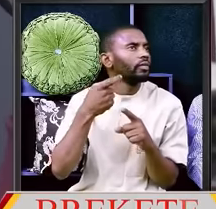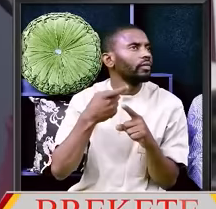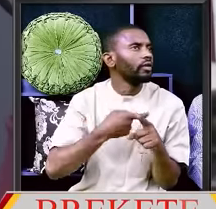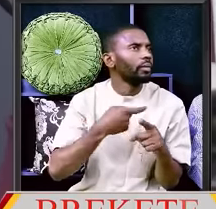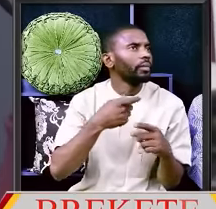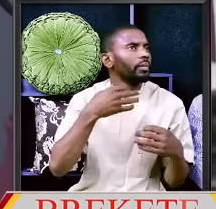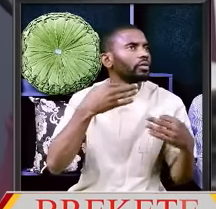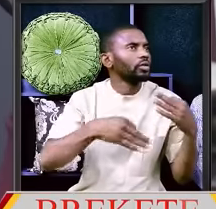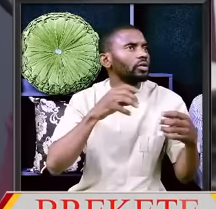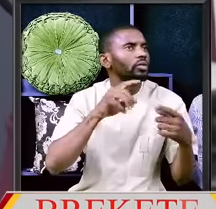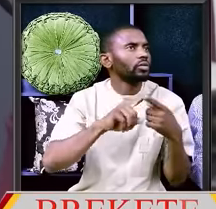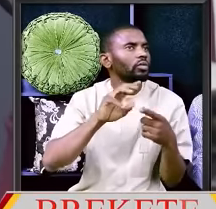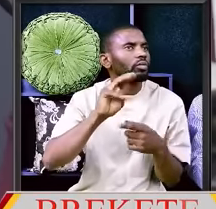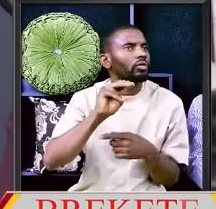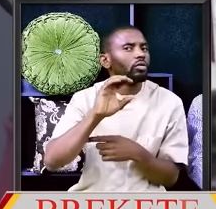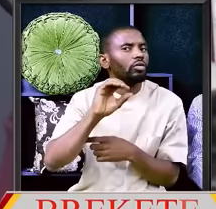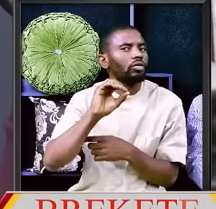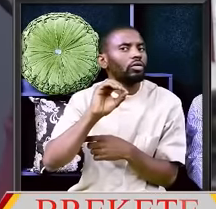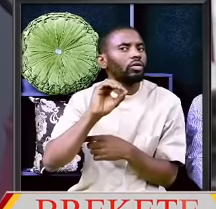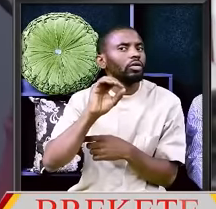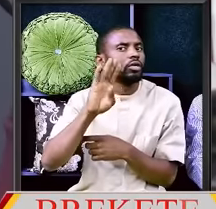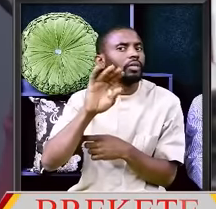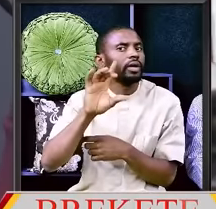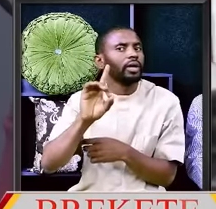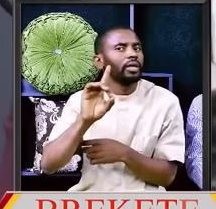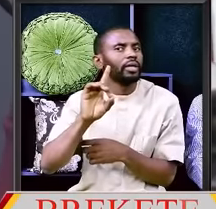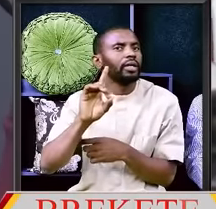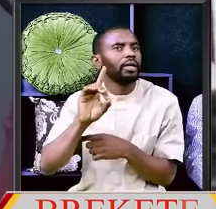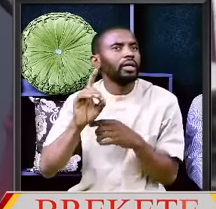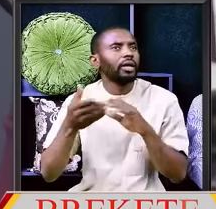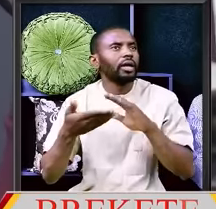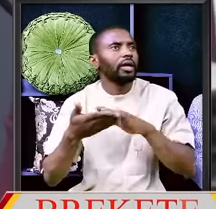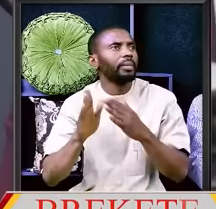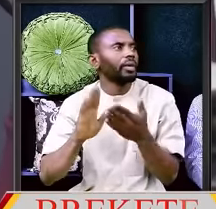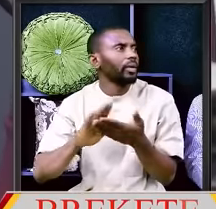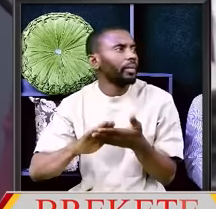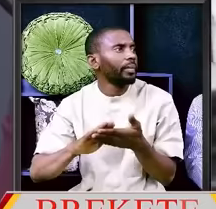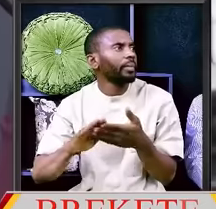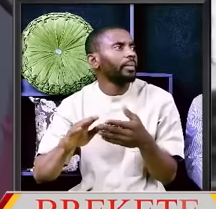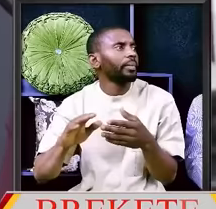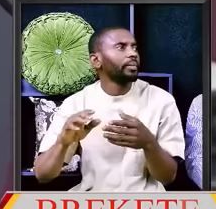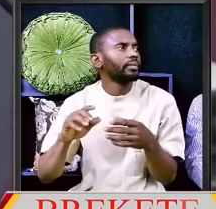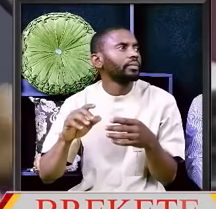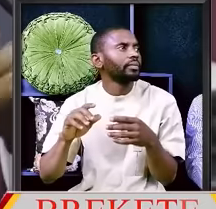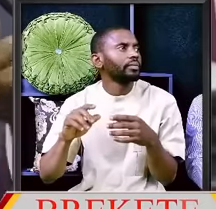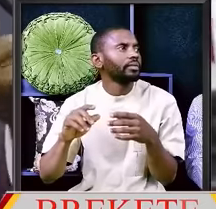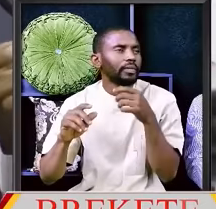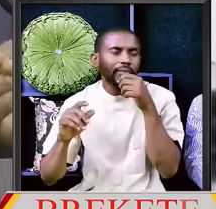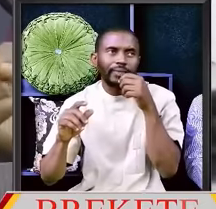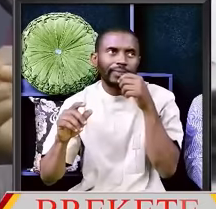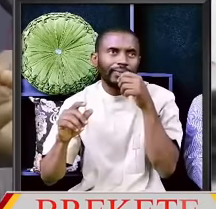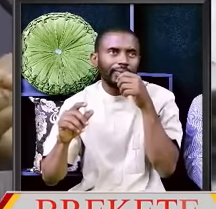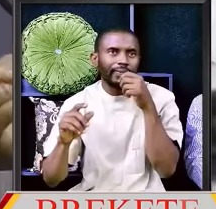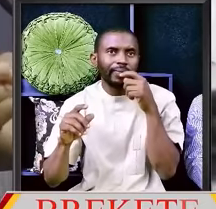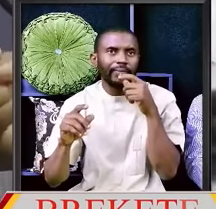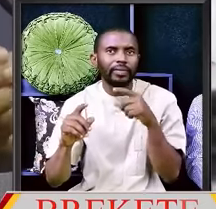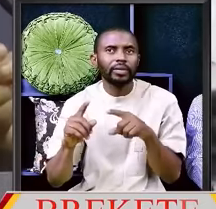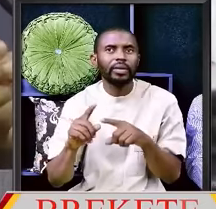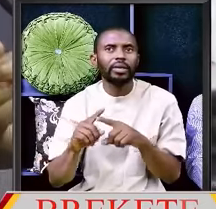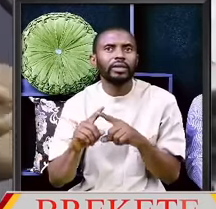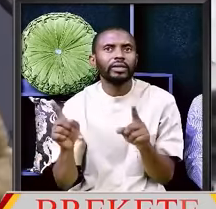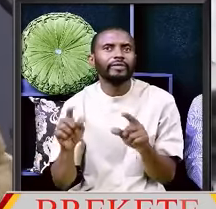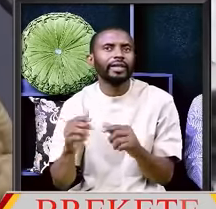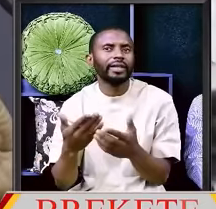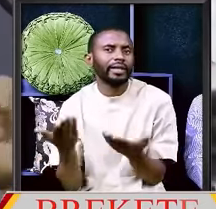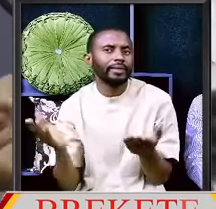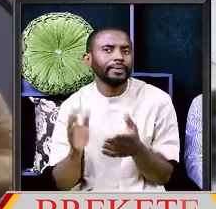from justice for Mohbad, it has turned to Team A and Team B. Mm-hmm. That yes. Hello,